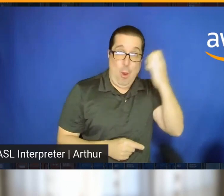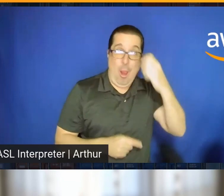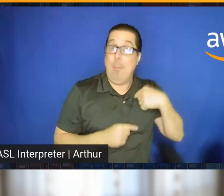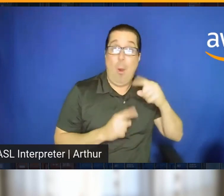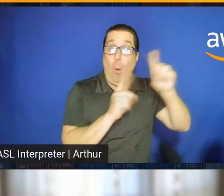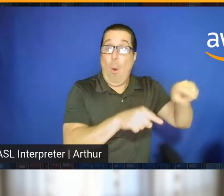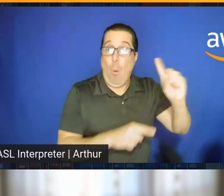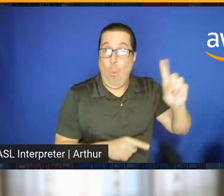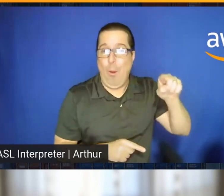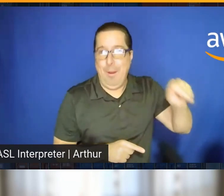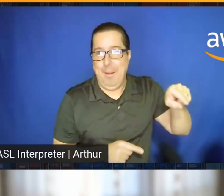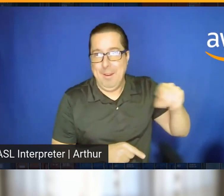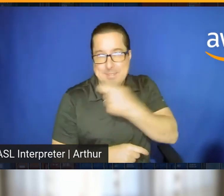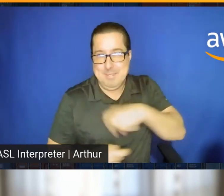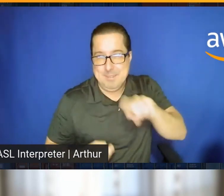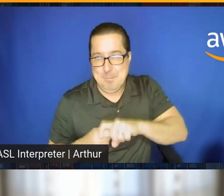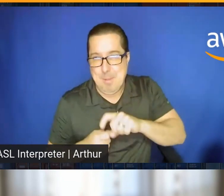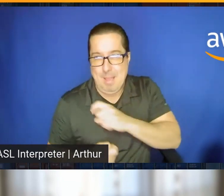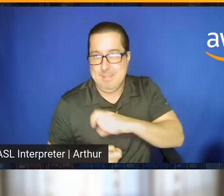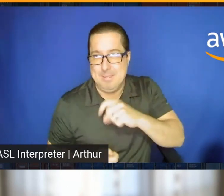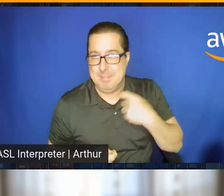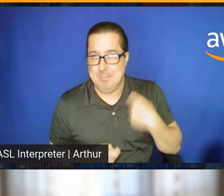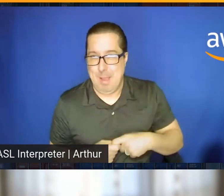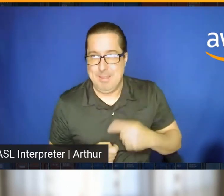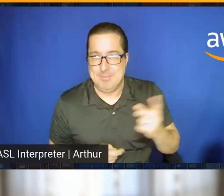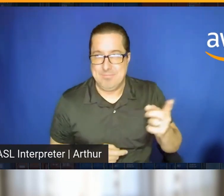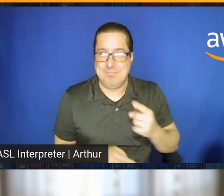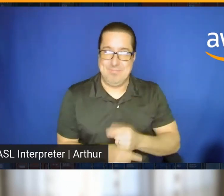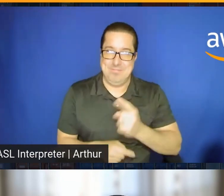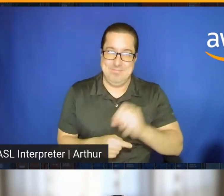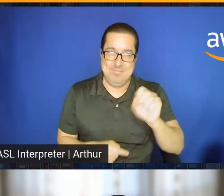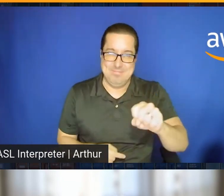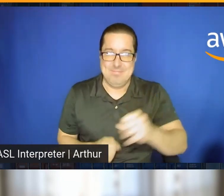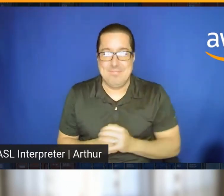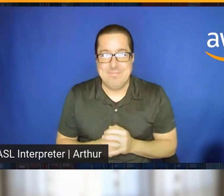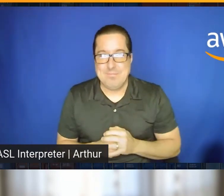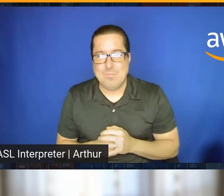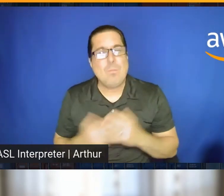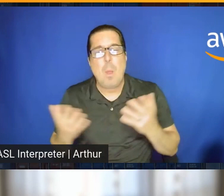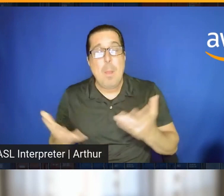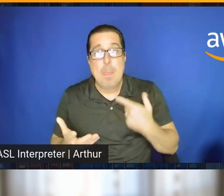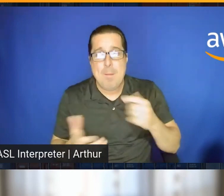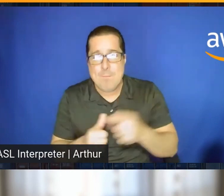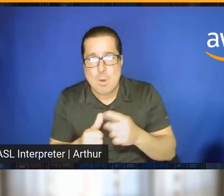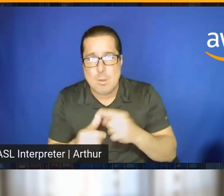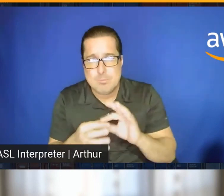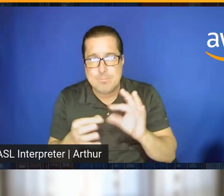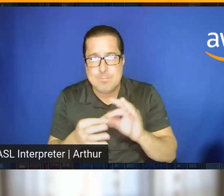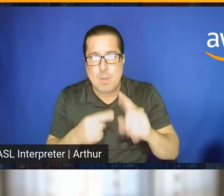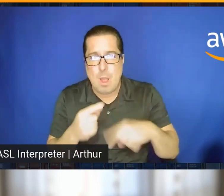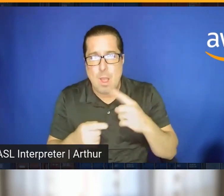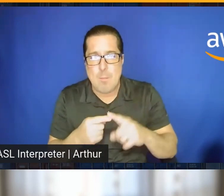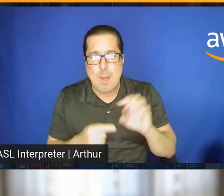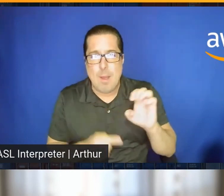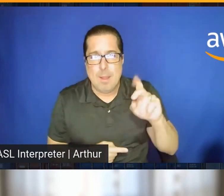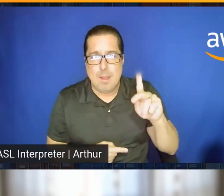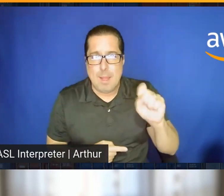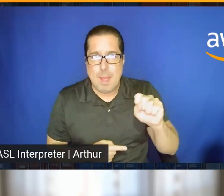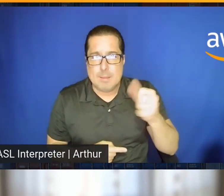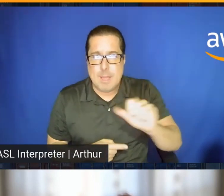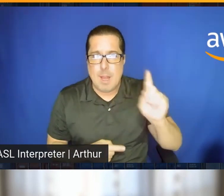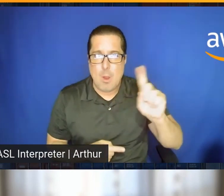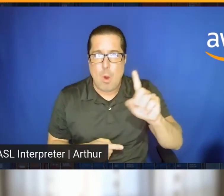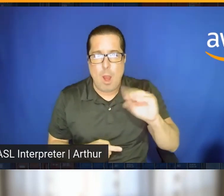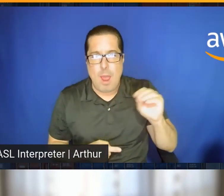what's up at Isovalent? Getting started here. I think first I'd like to say a little bit about the EKS Anywhere and the